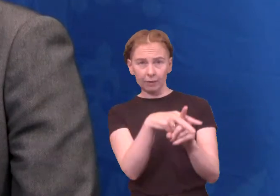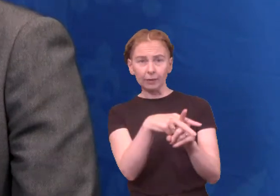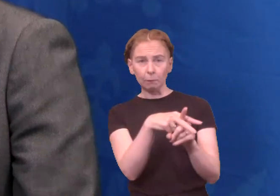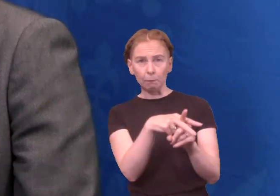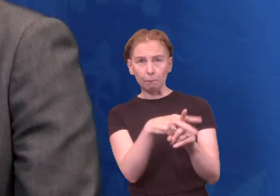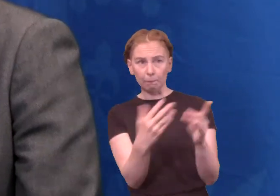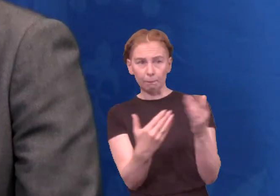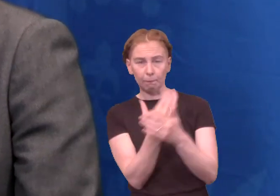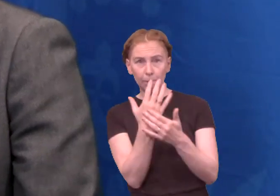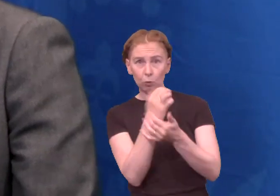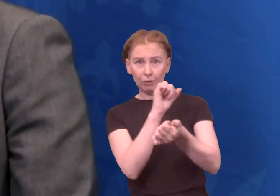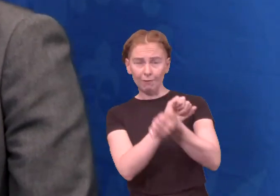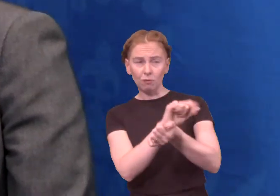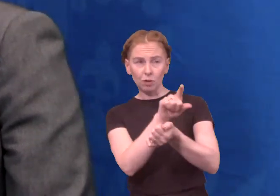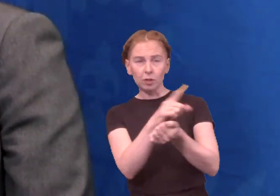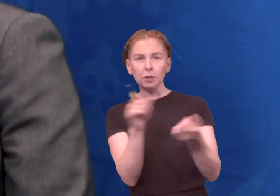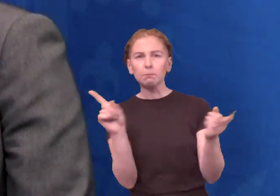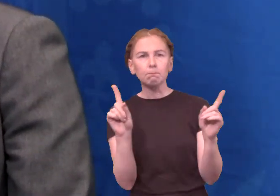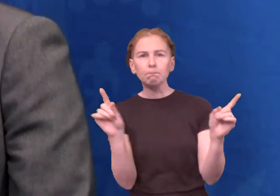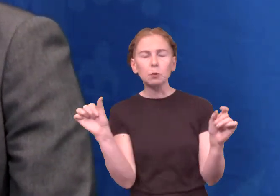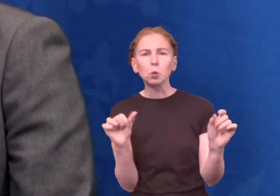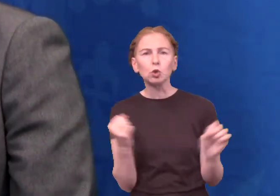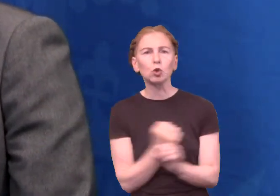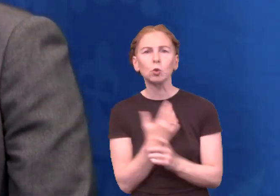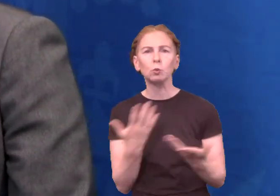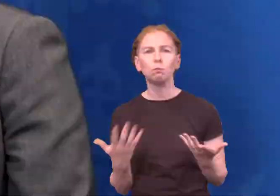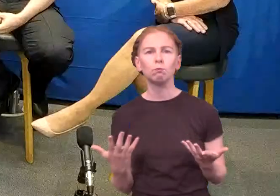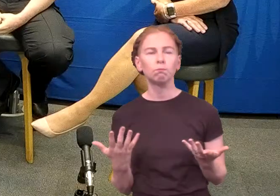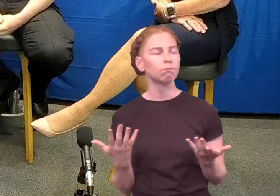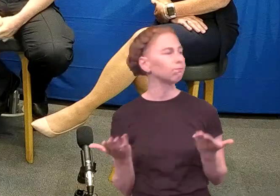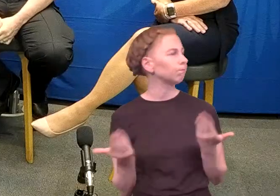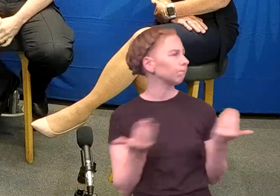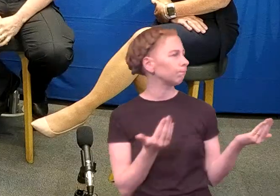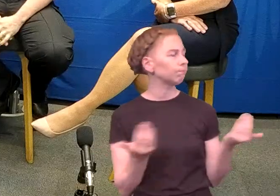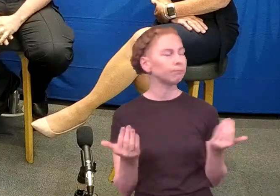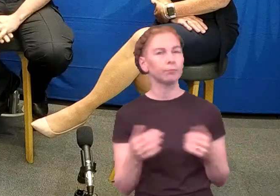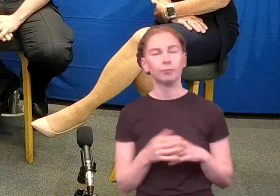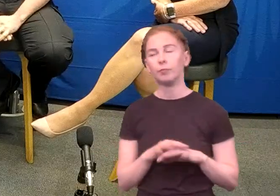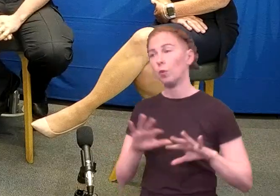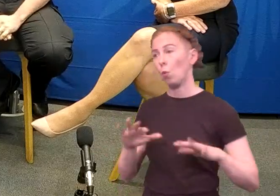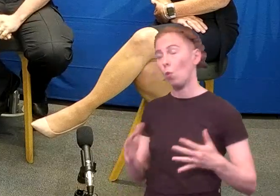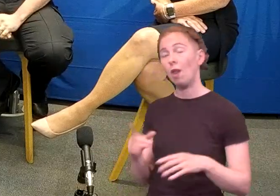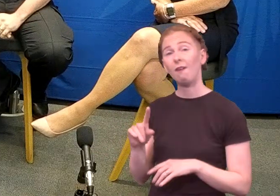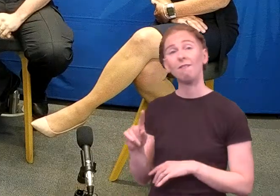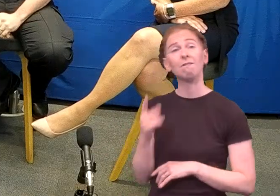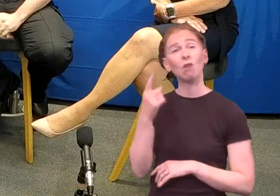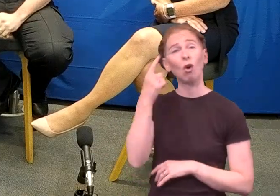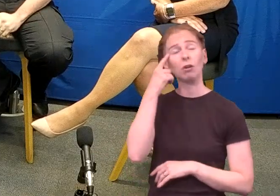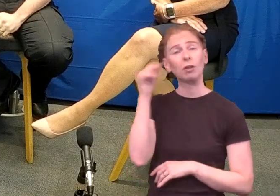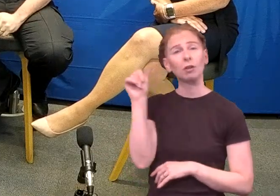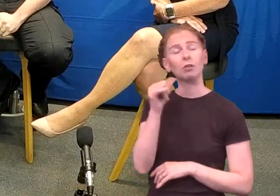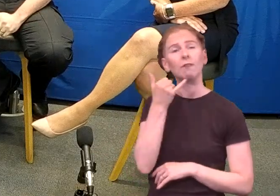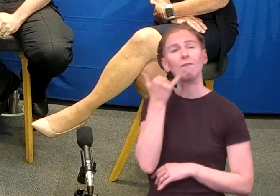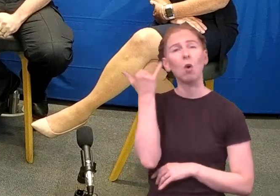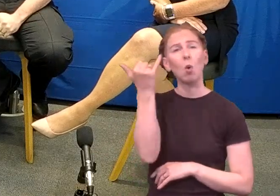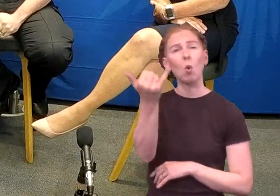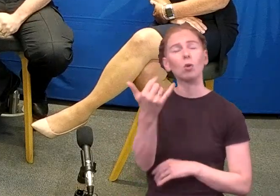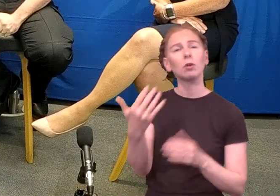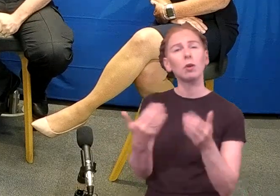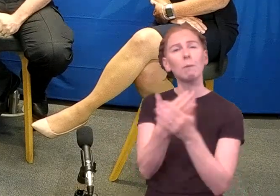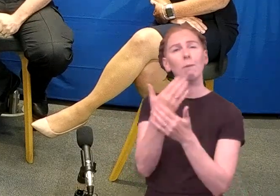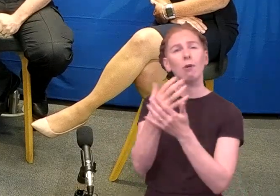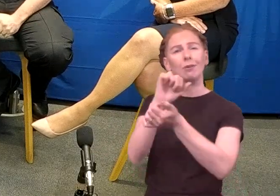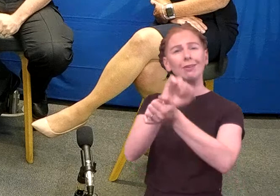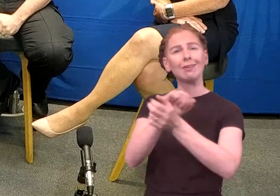modern slavery. Any thoughts, panel? Well, I would say phone the Modern Slavery Helpline. And good they'll start. guide